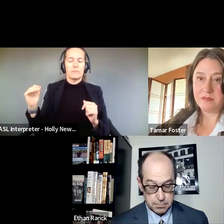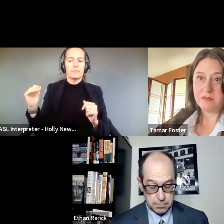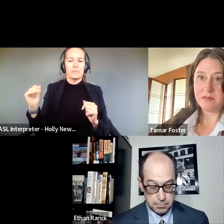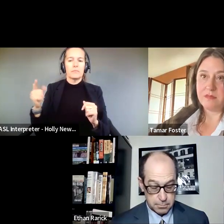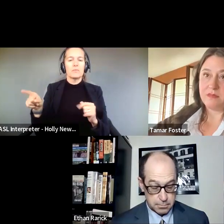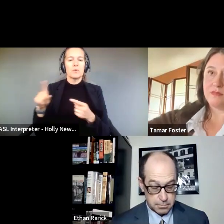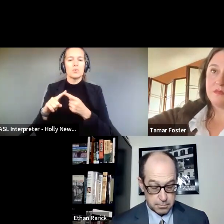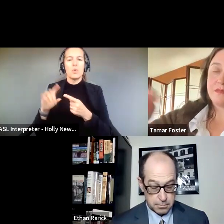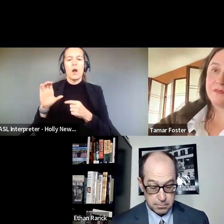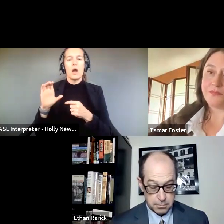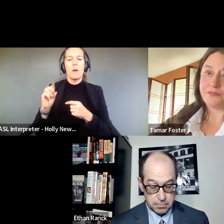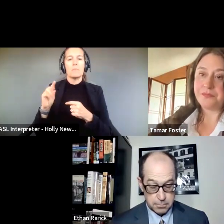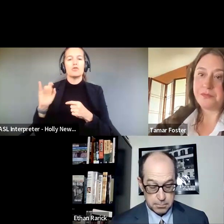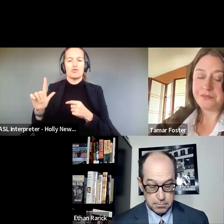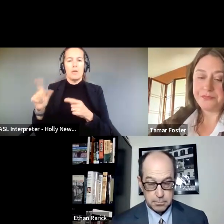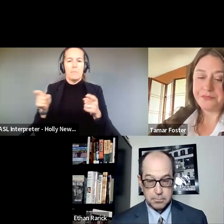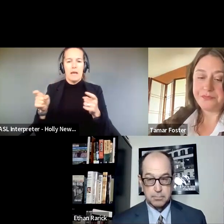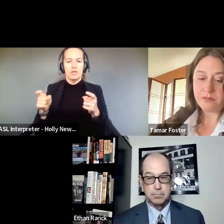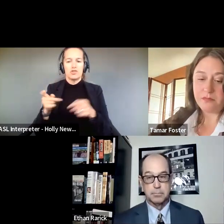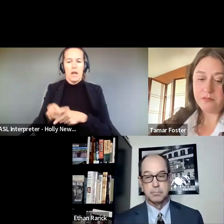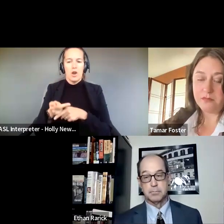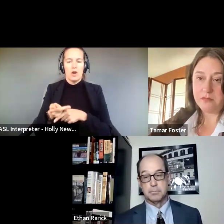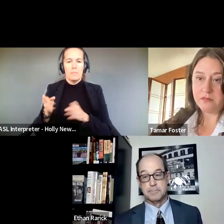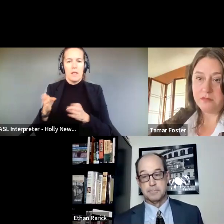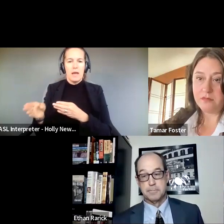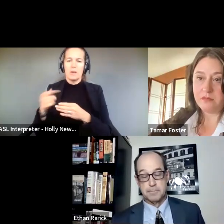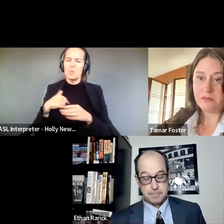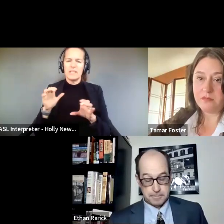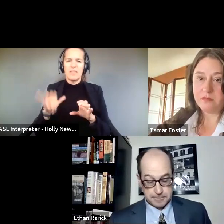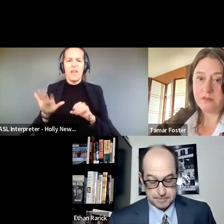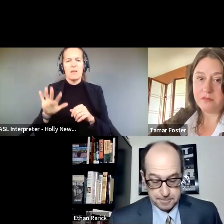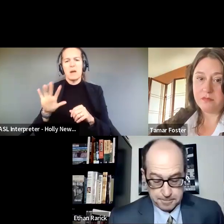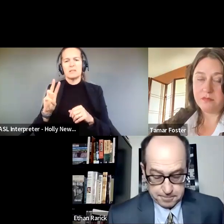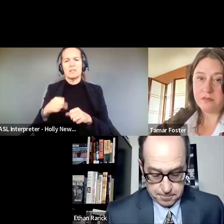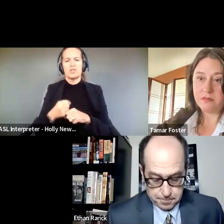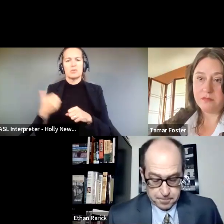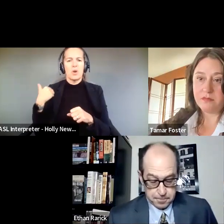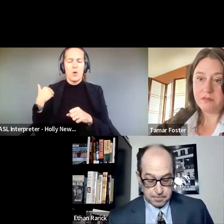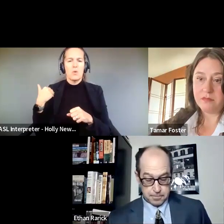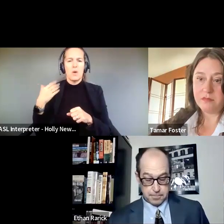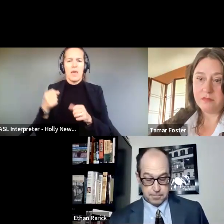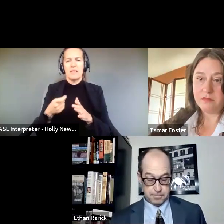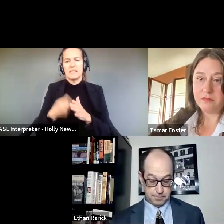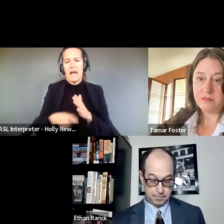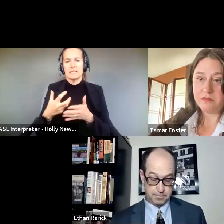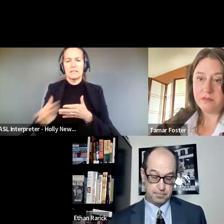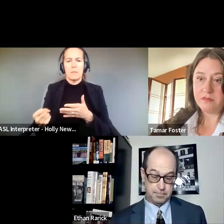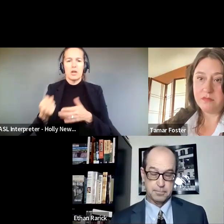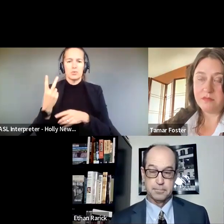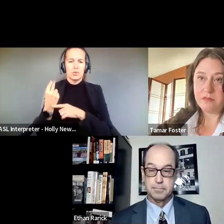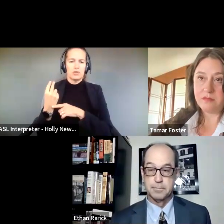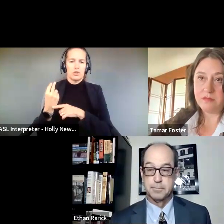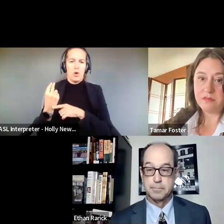commercial managed care plans. We did this about 6 years ago, and that tax expired 2 years ago. The